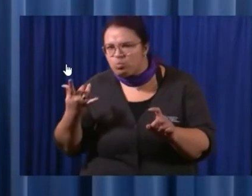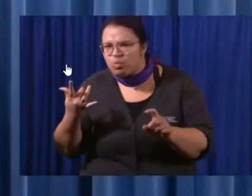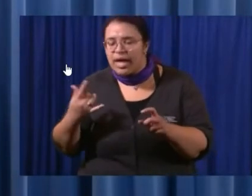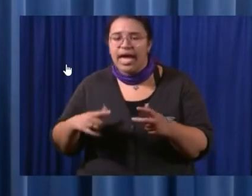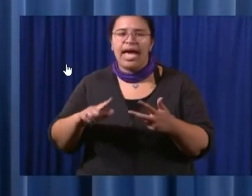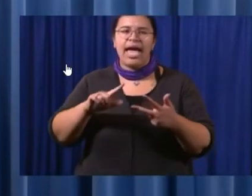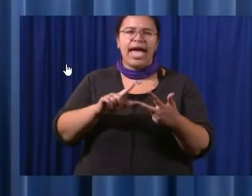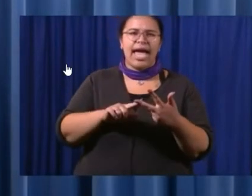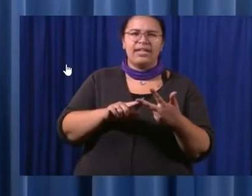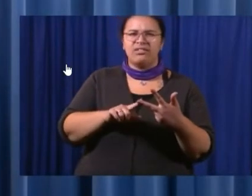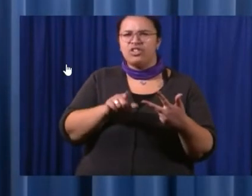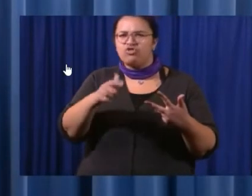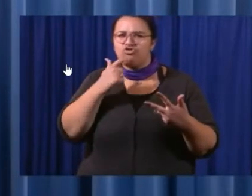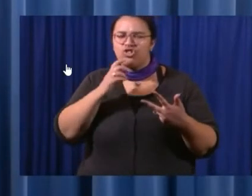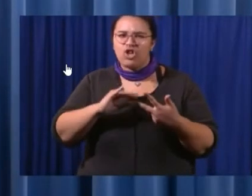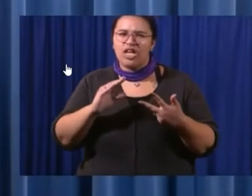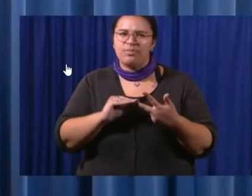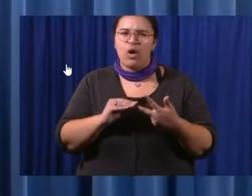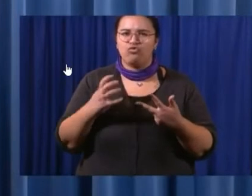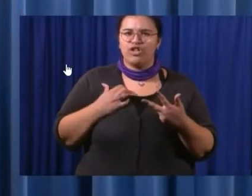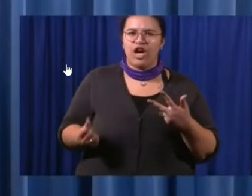considered recovered as well?